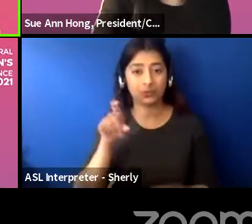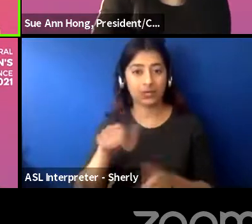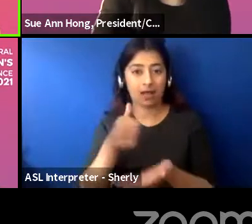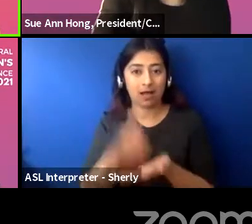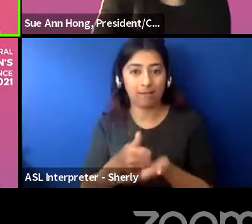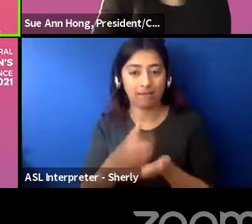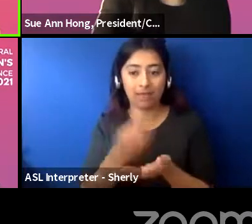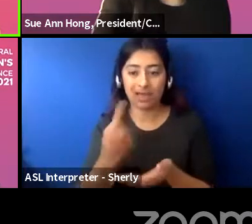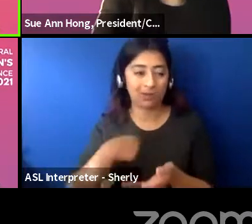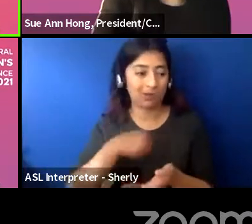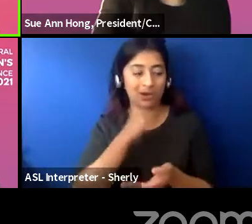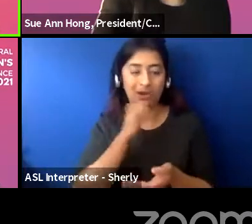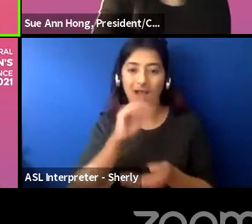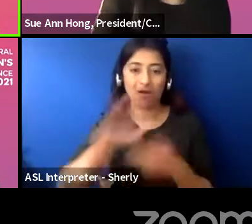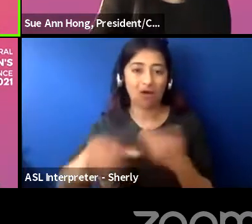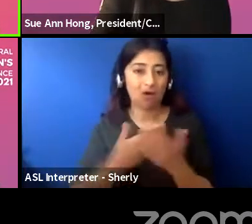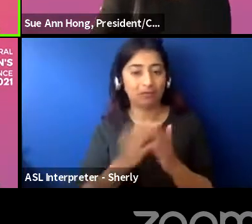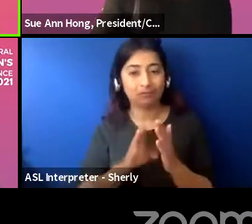all doing well.